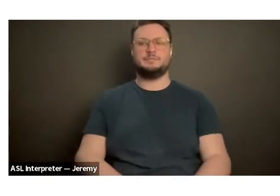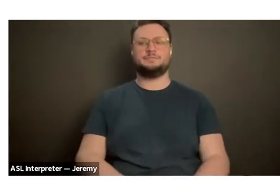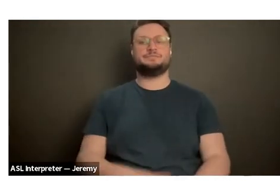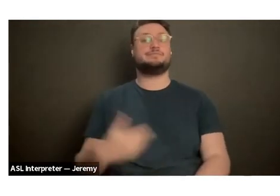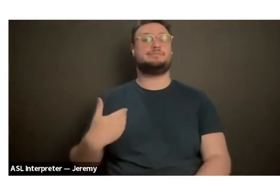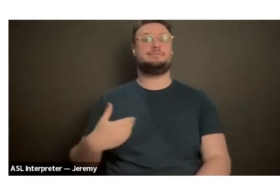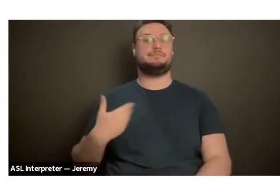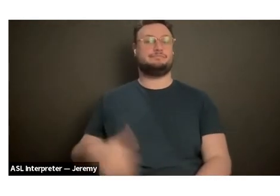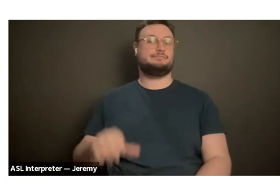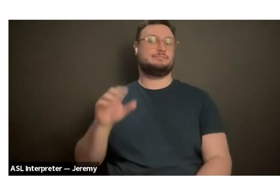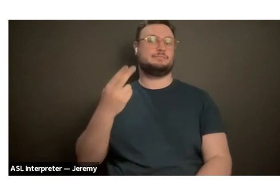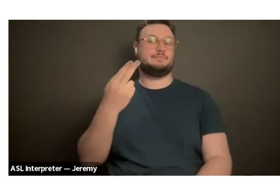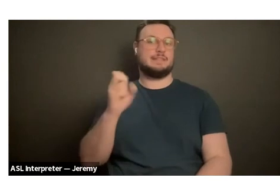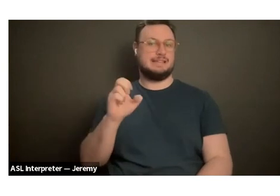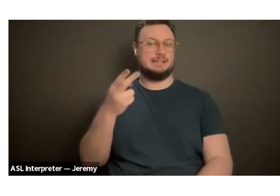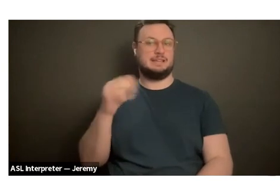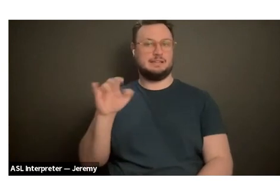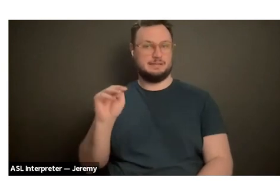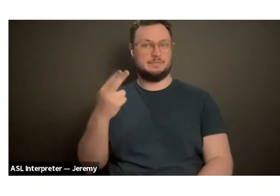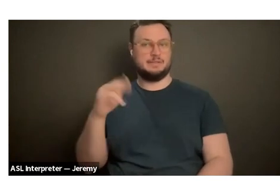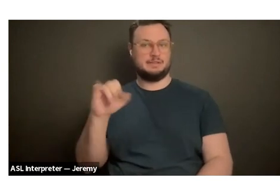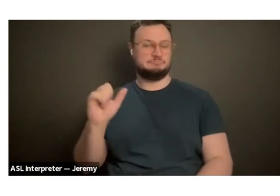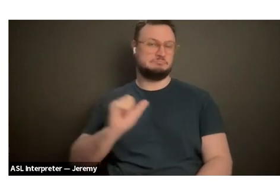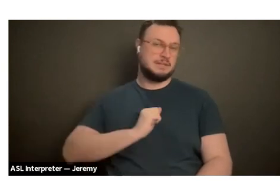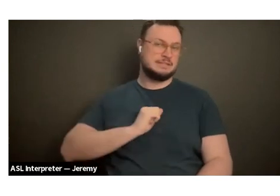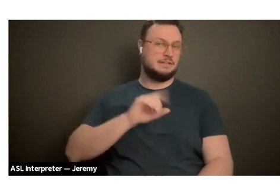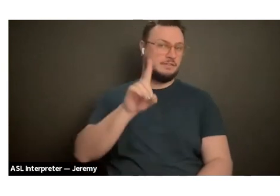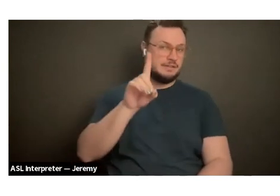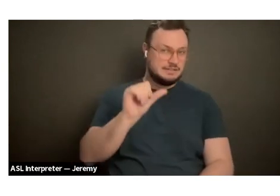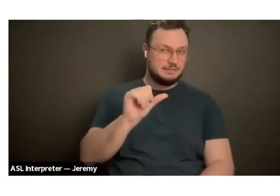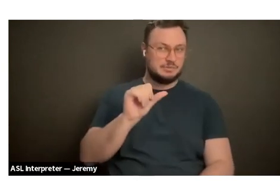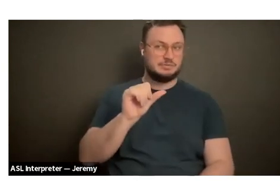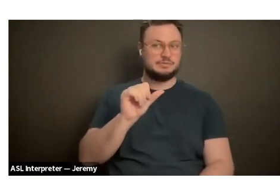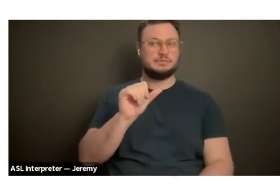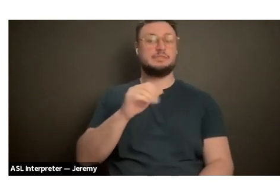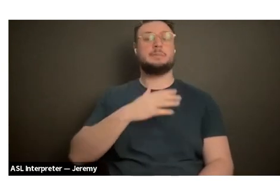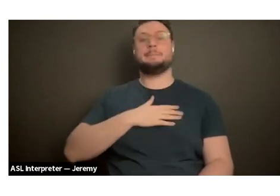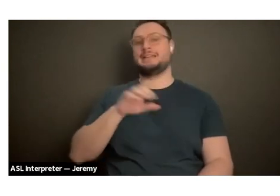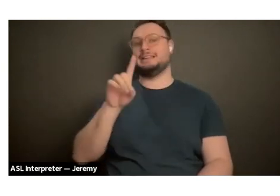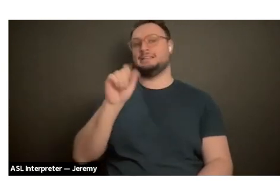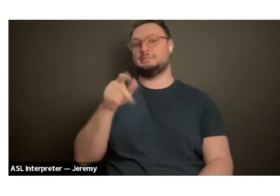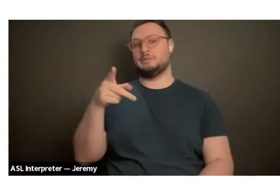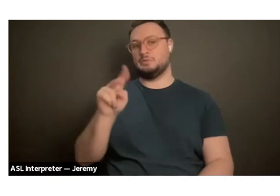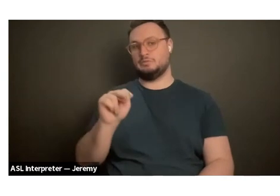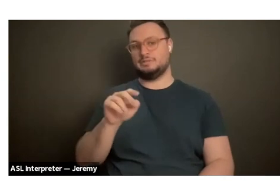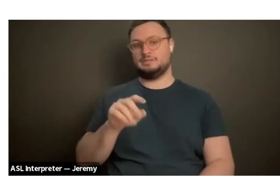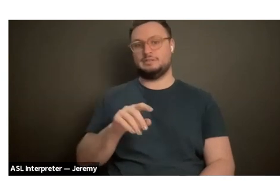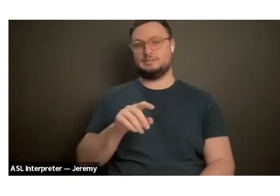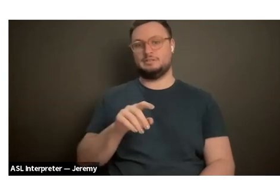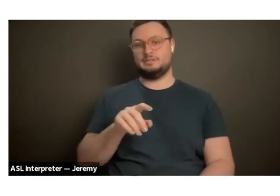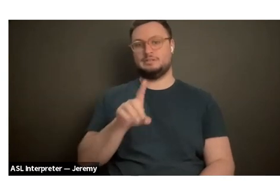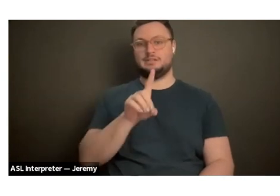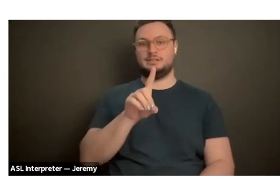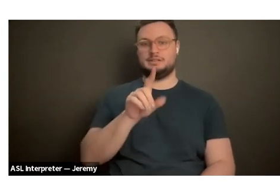pronouns are he, him, his, and disabled. And my disability pronouns are disabled and